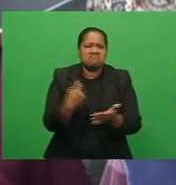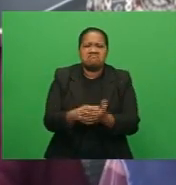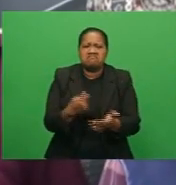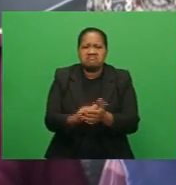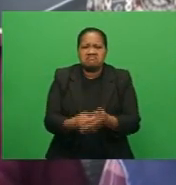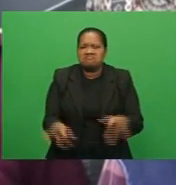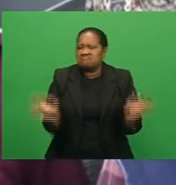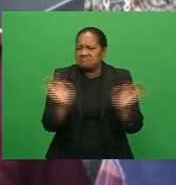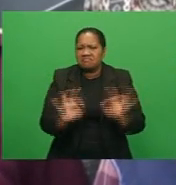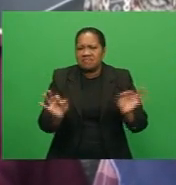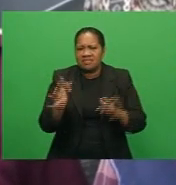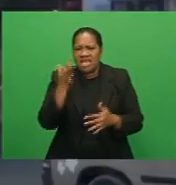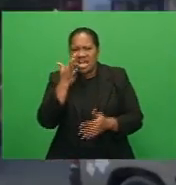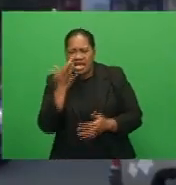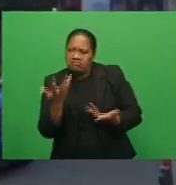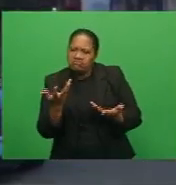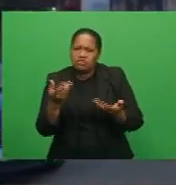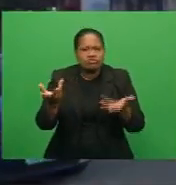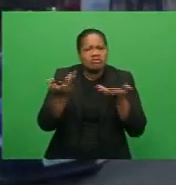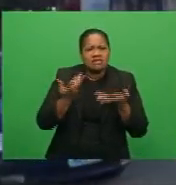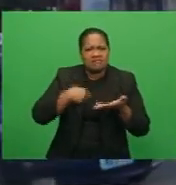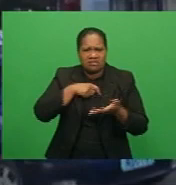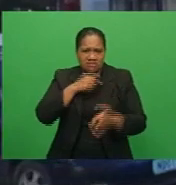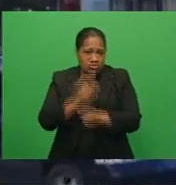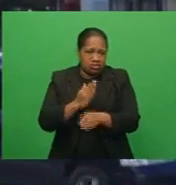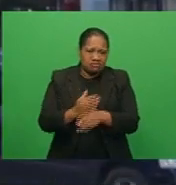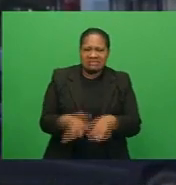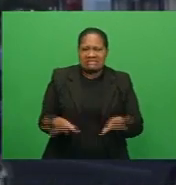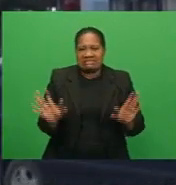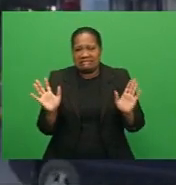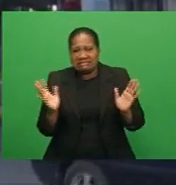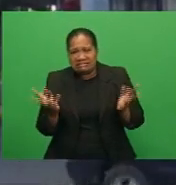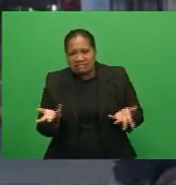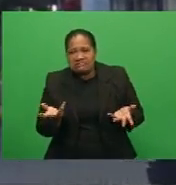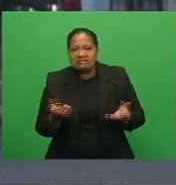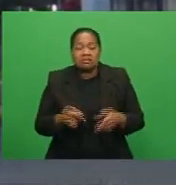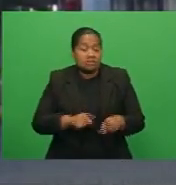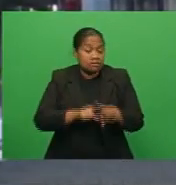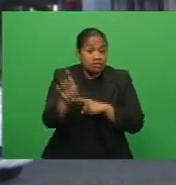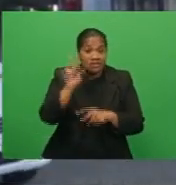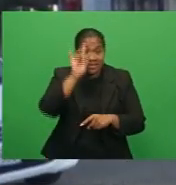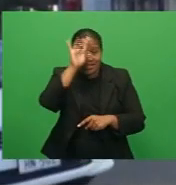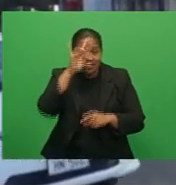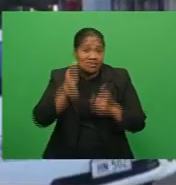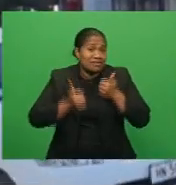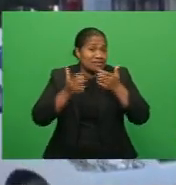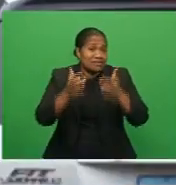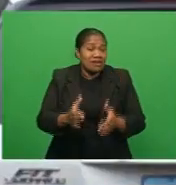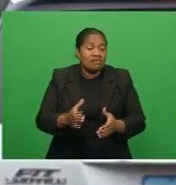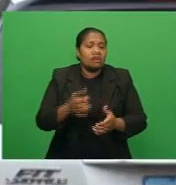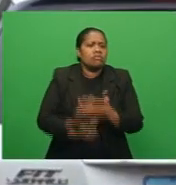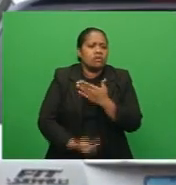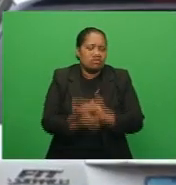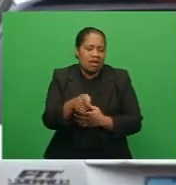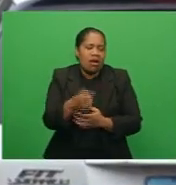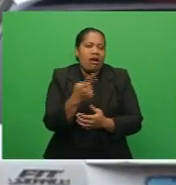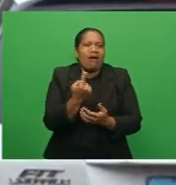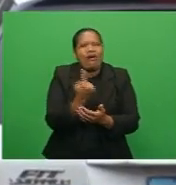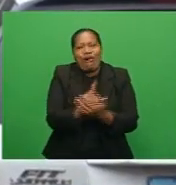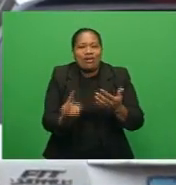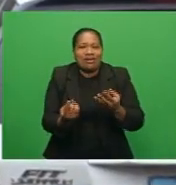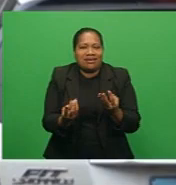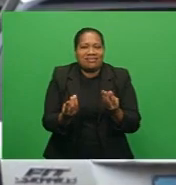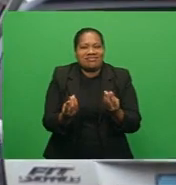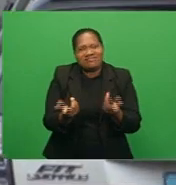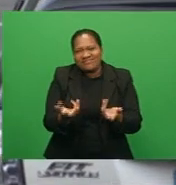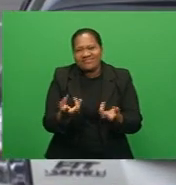to give the job to us. For most of these taxi drivers, this is their only source of income,